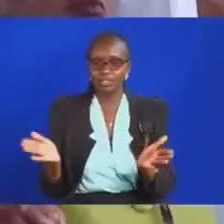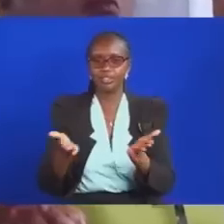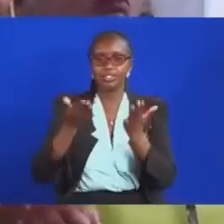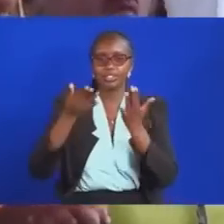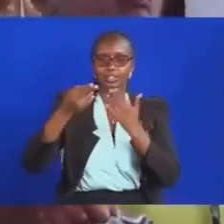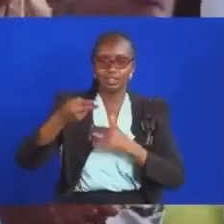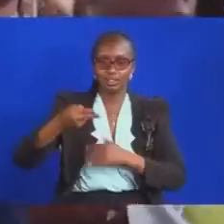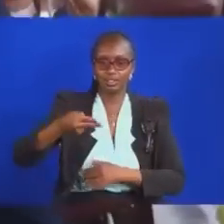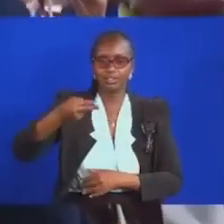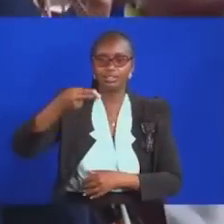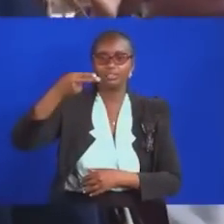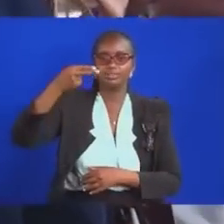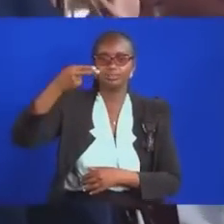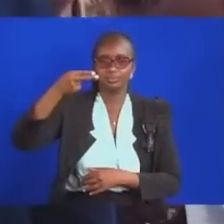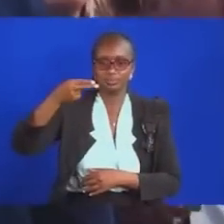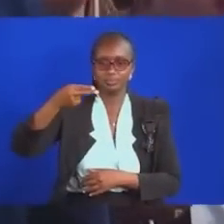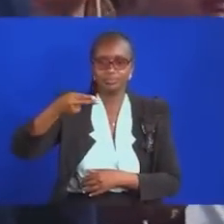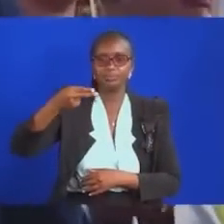Everybody hold up.